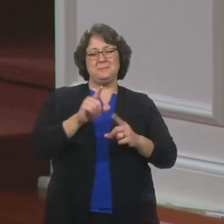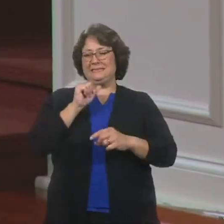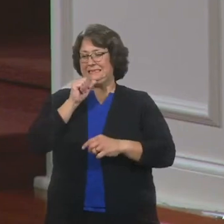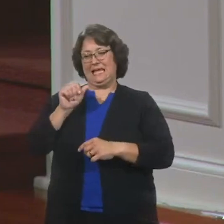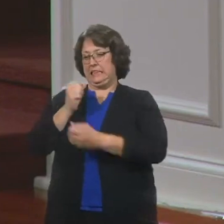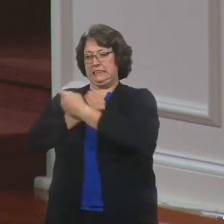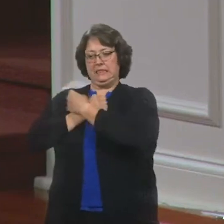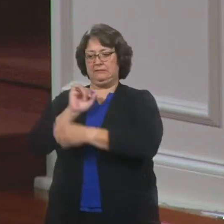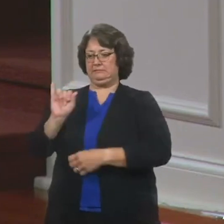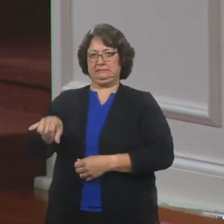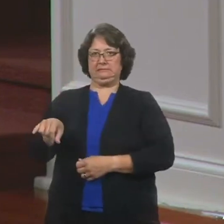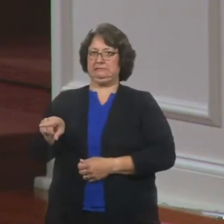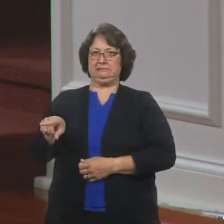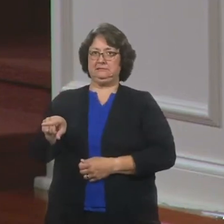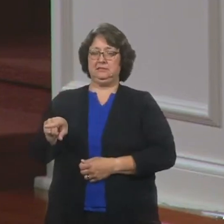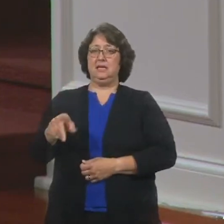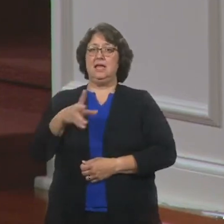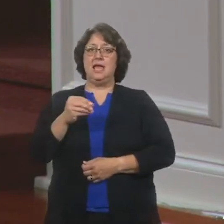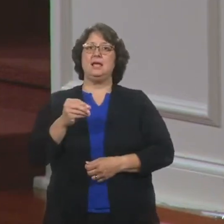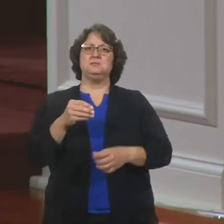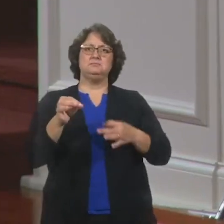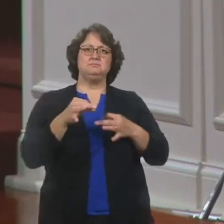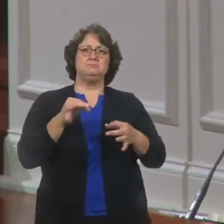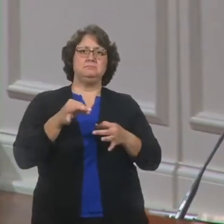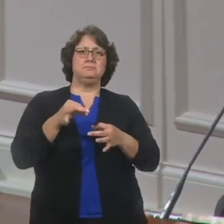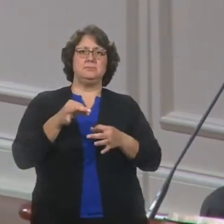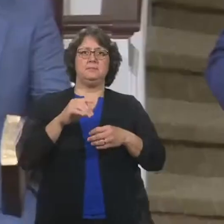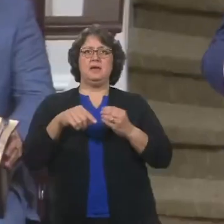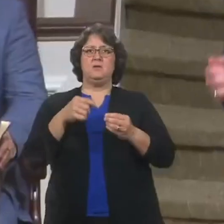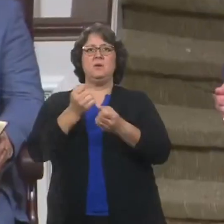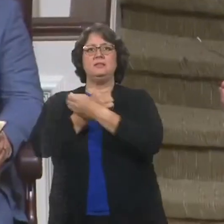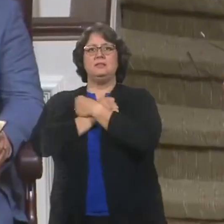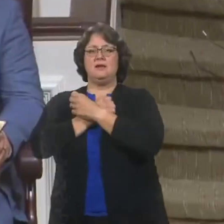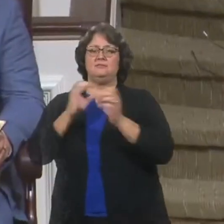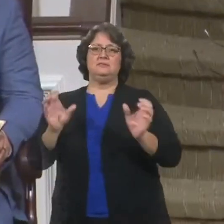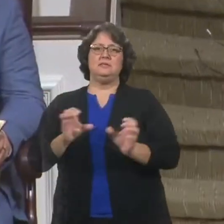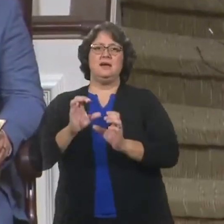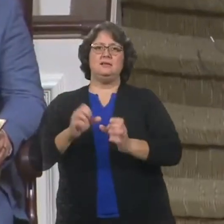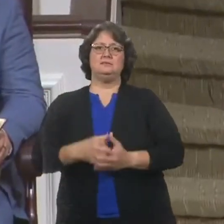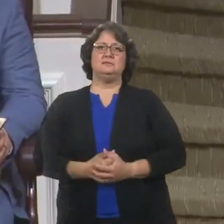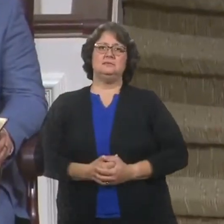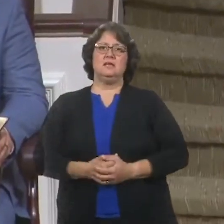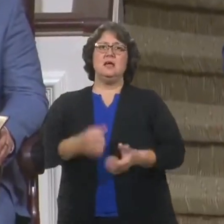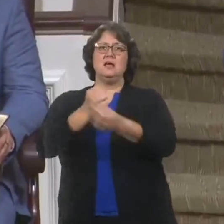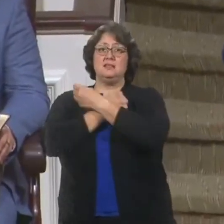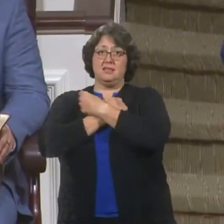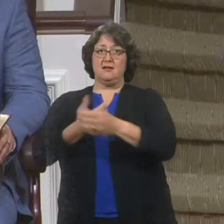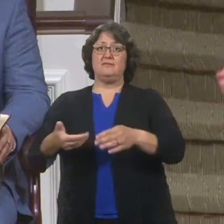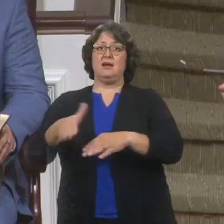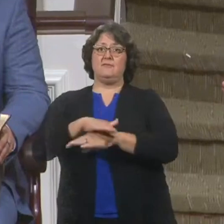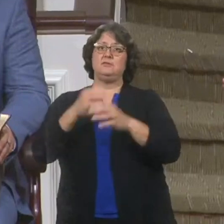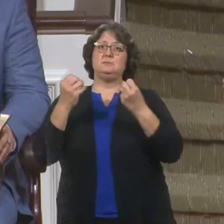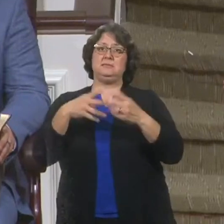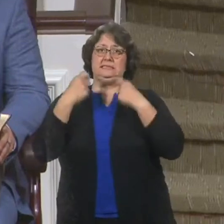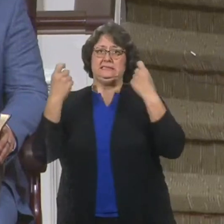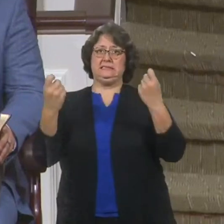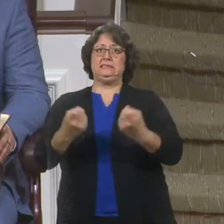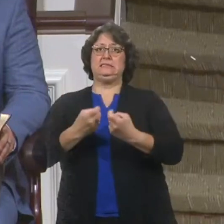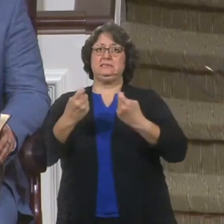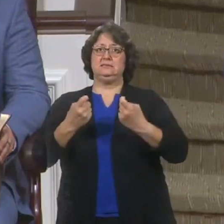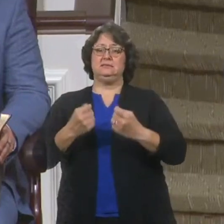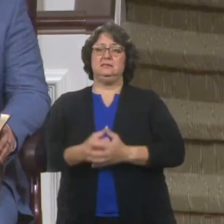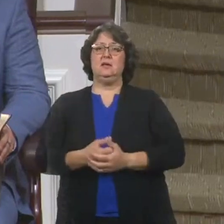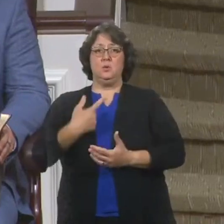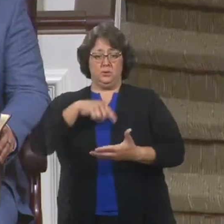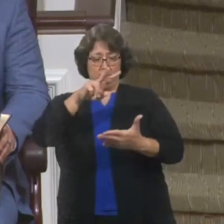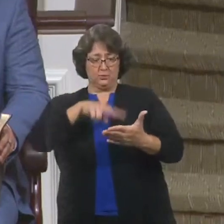love. And then he's going to talk a little bit about what love does. Love covereth a multitude of sins. We read